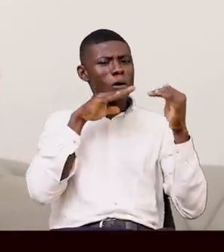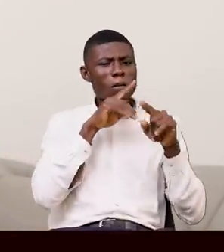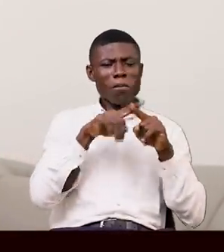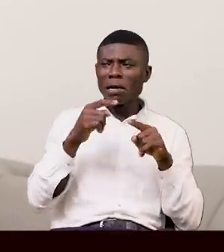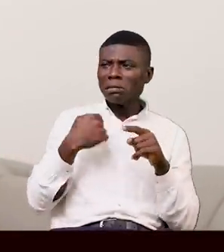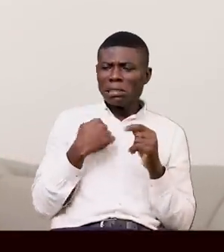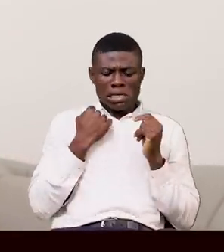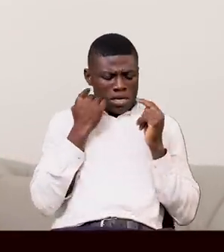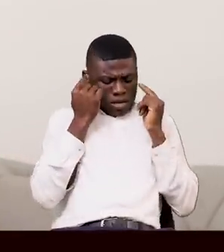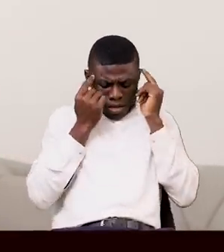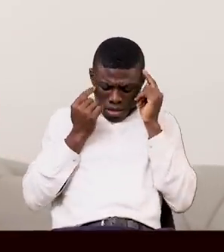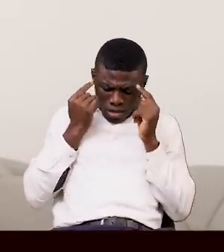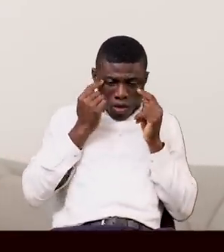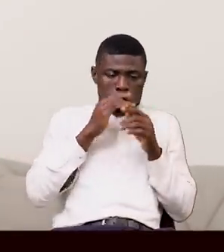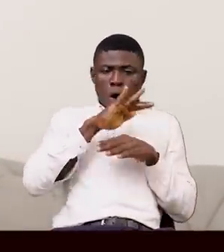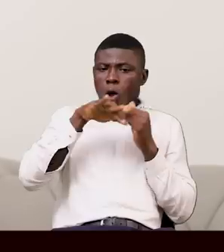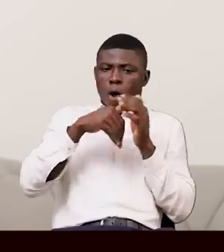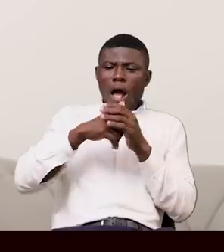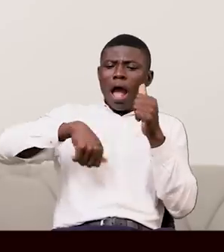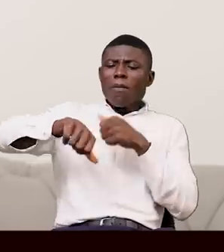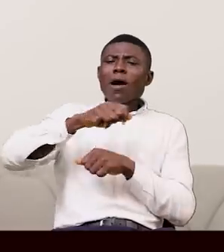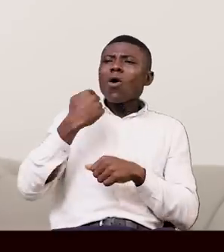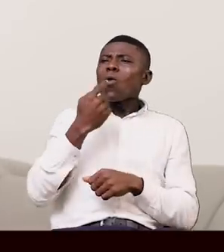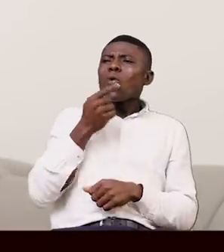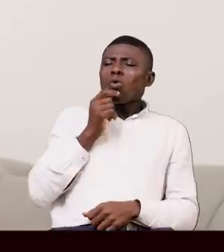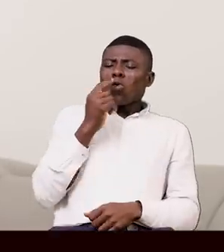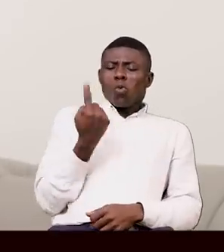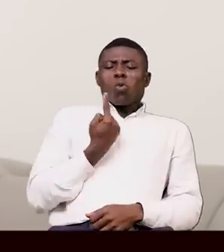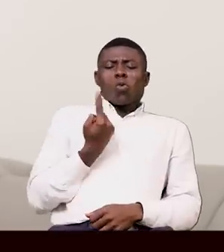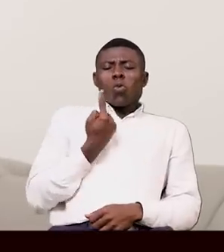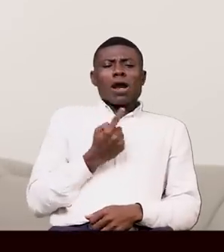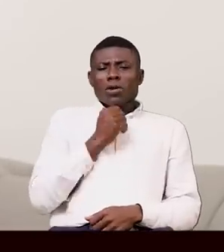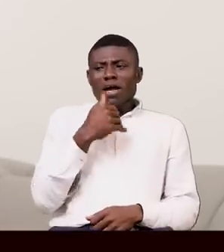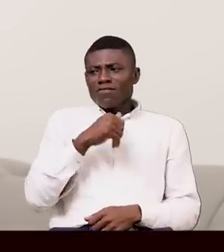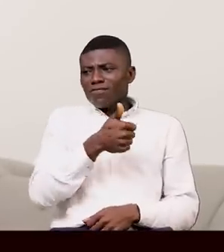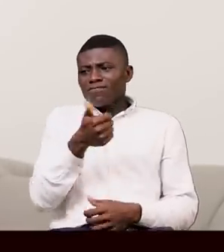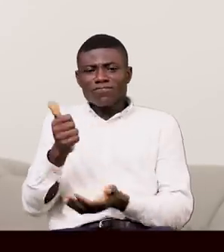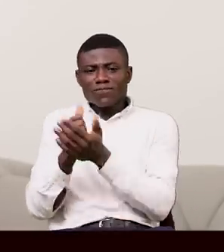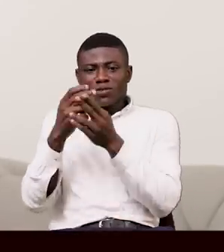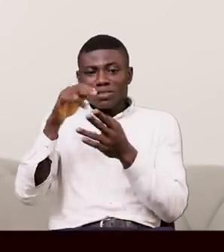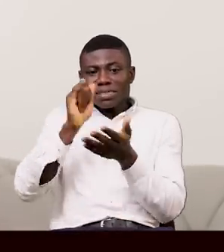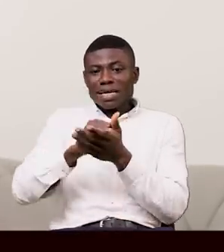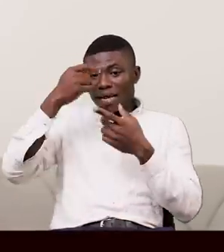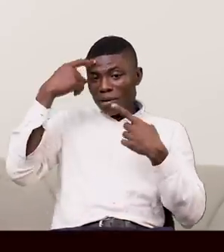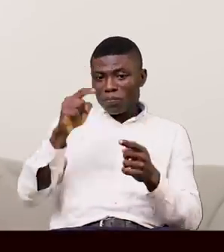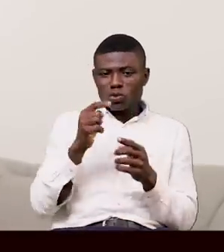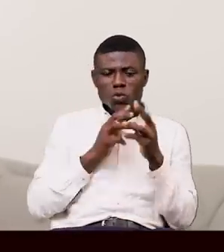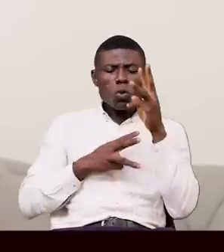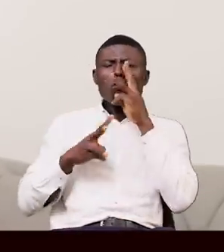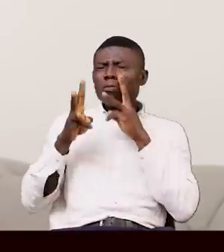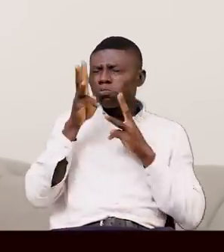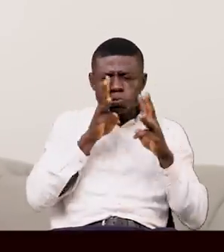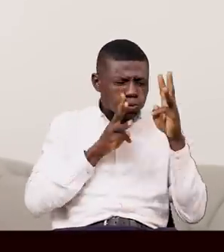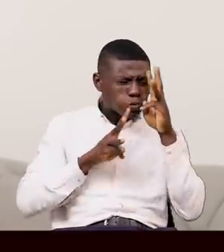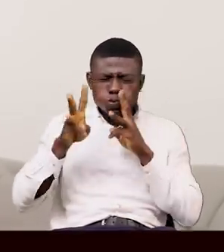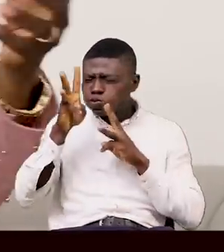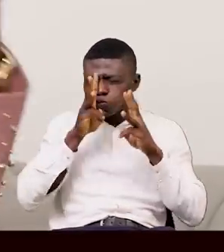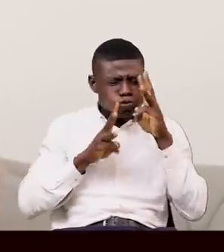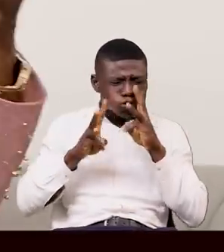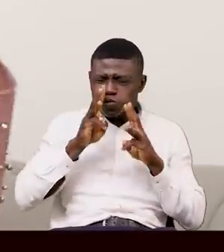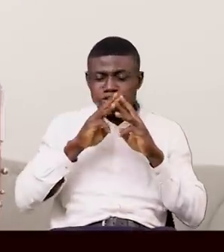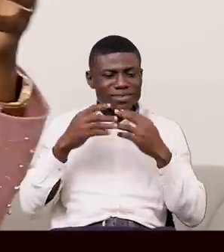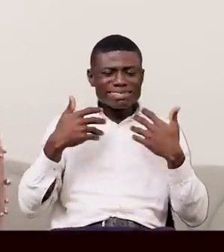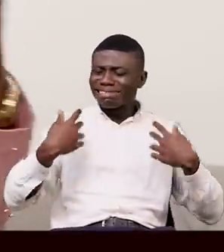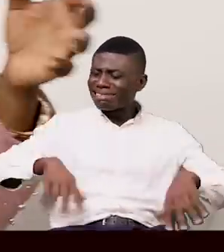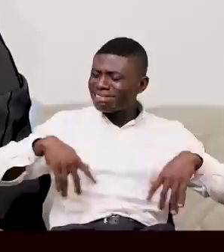it becomes a, it's all about you. Yeah, a cow, into a basana, who sooner who sooner?